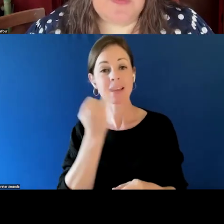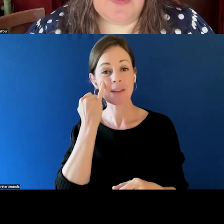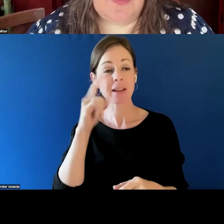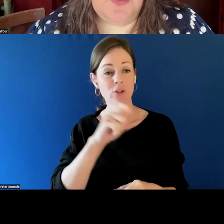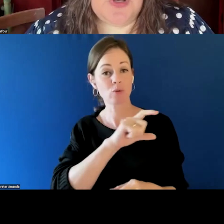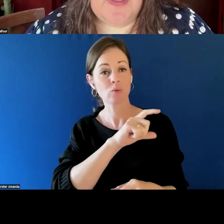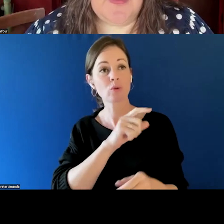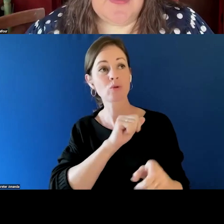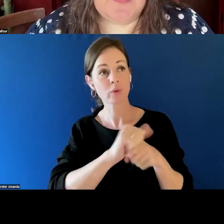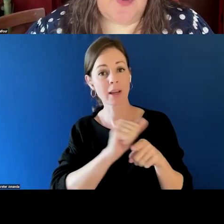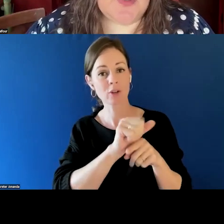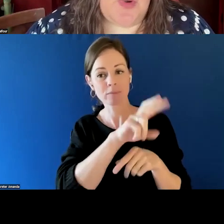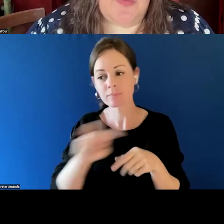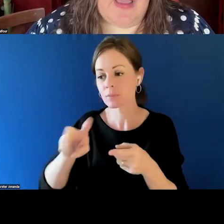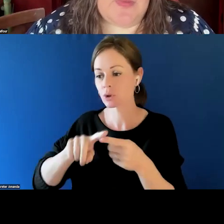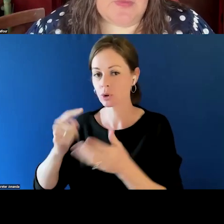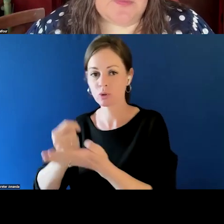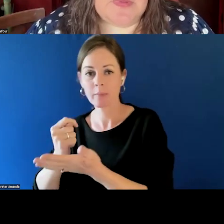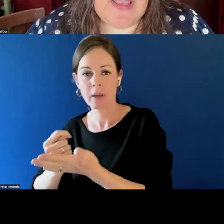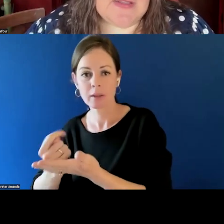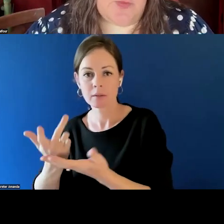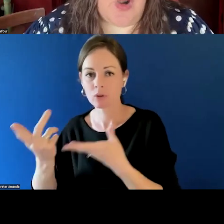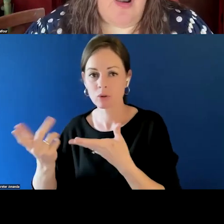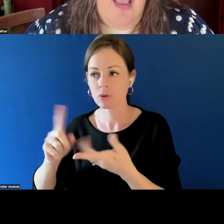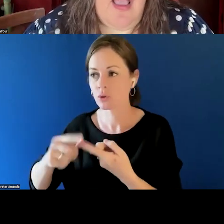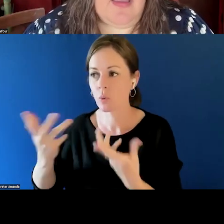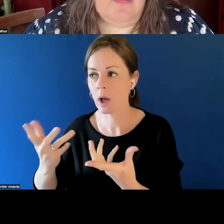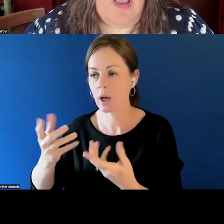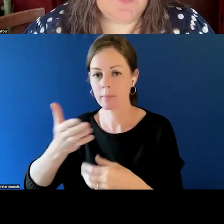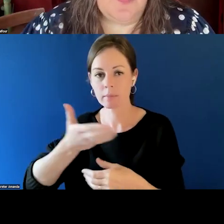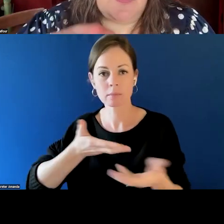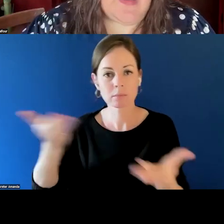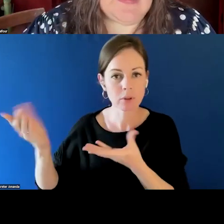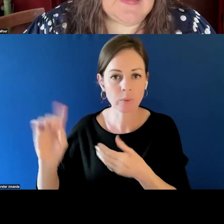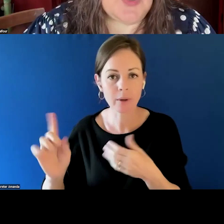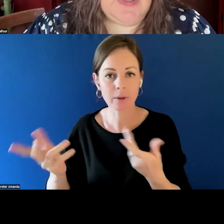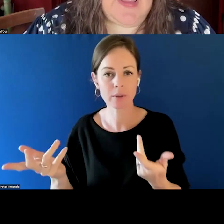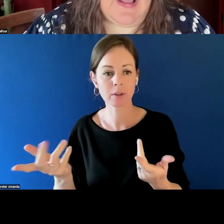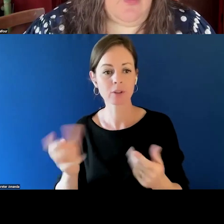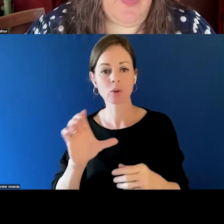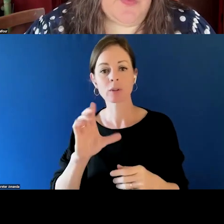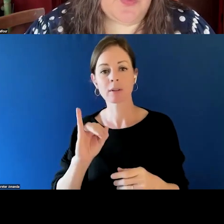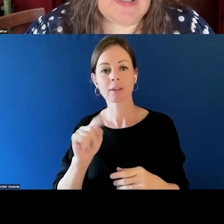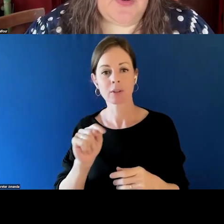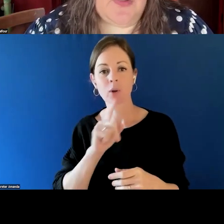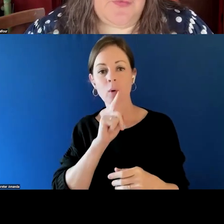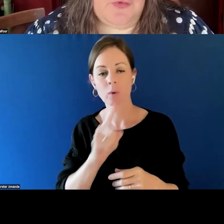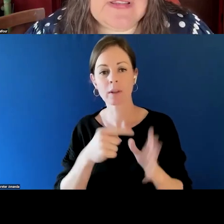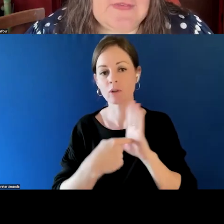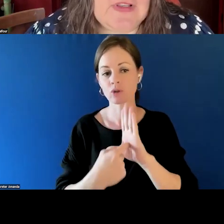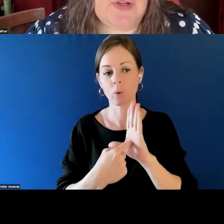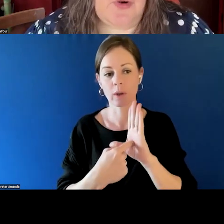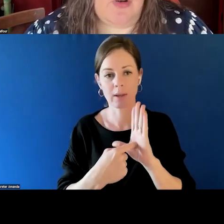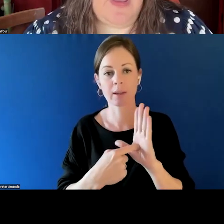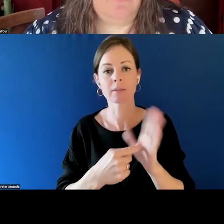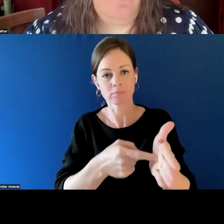divert people to treatment, then it's divert to what? They got to be able to be taken somewhere. And so CIT is actually laid out what those criteria for a